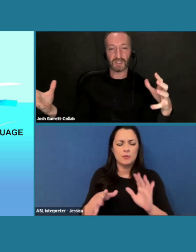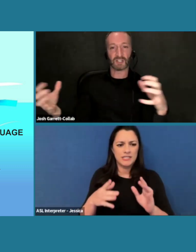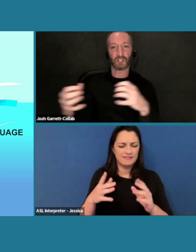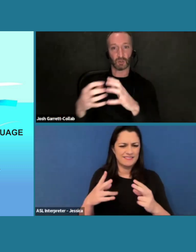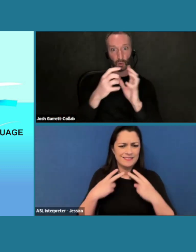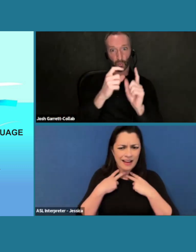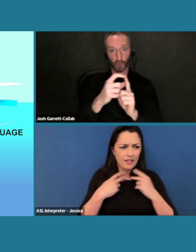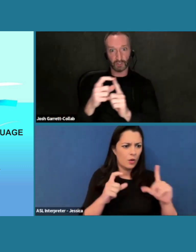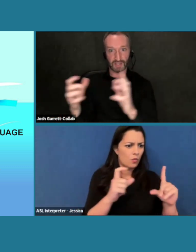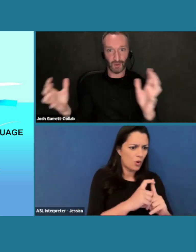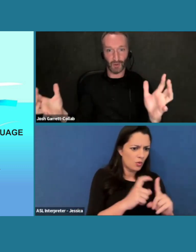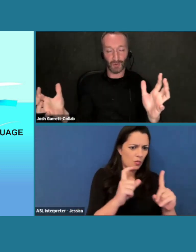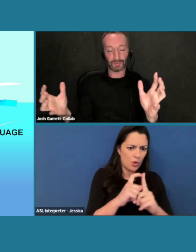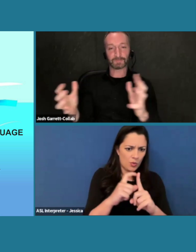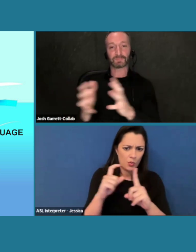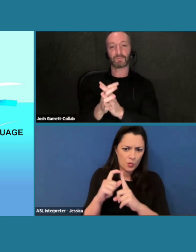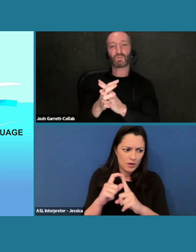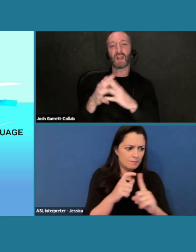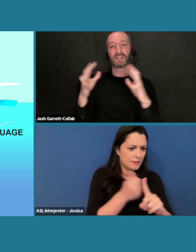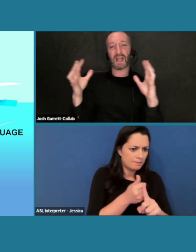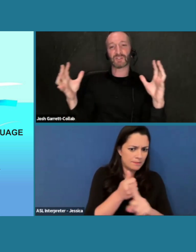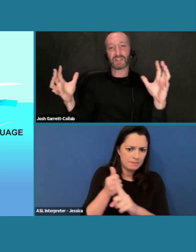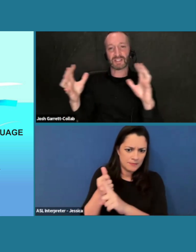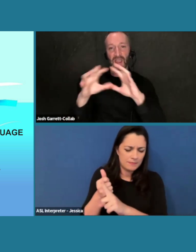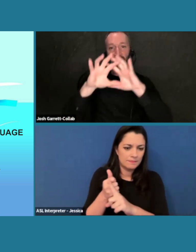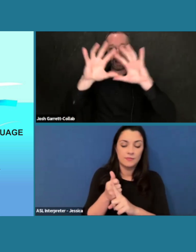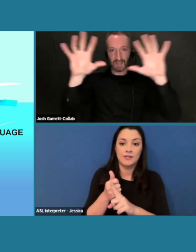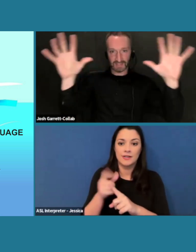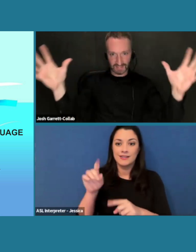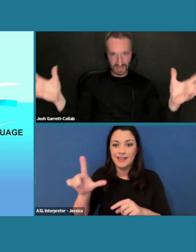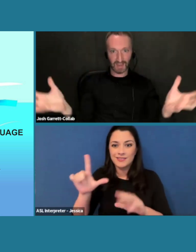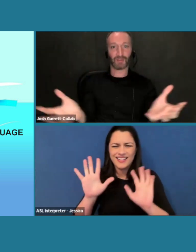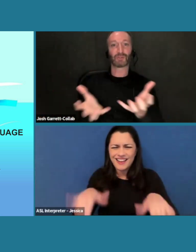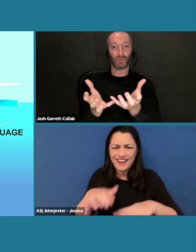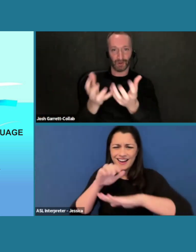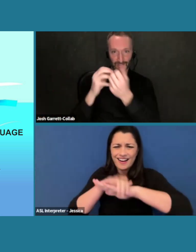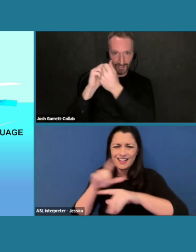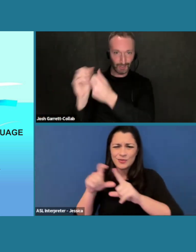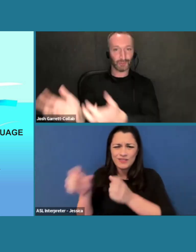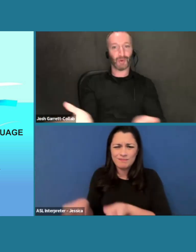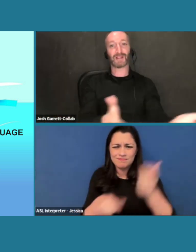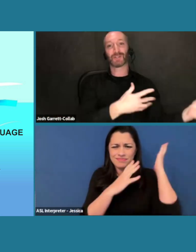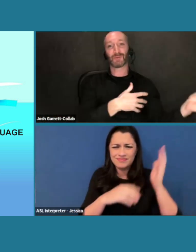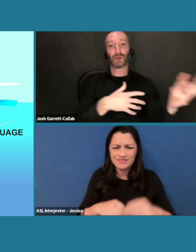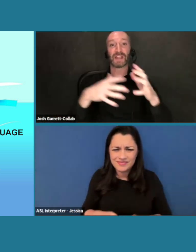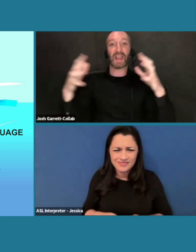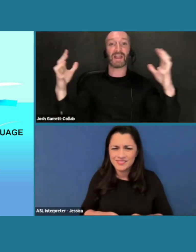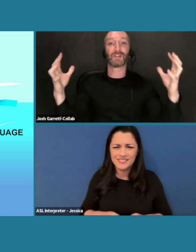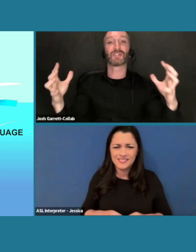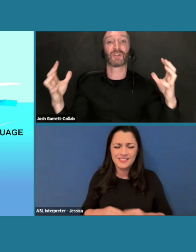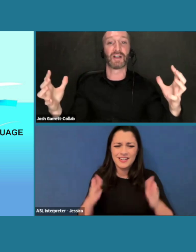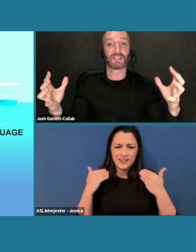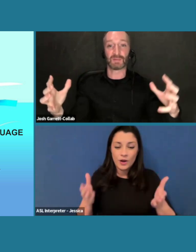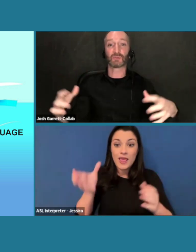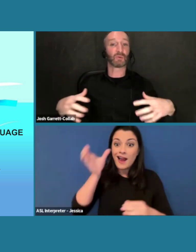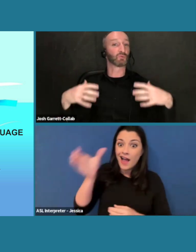word rendition or words as a whole. A DASL can say, let's take those words, trash the words, and